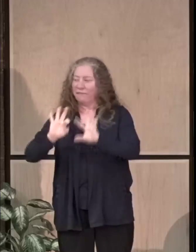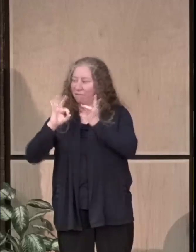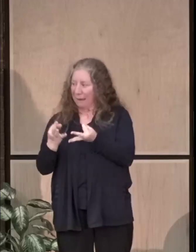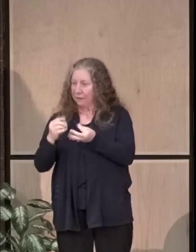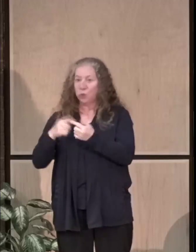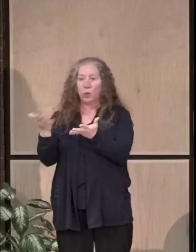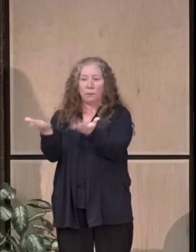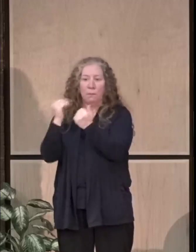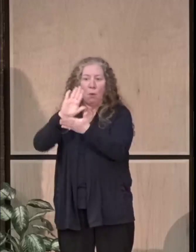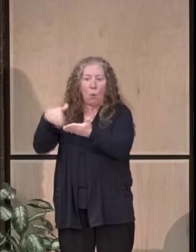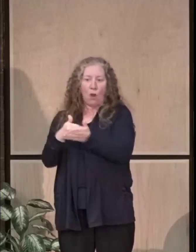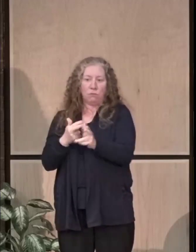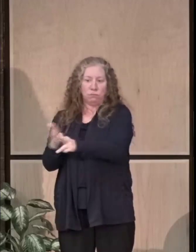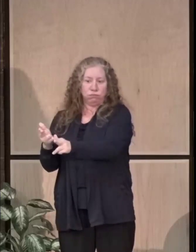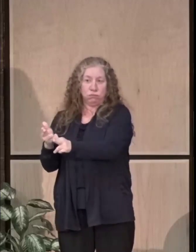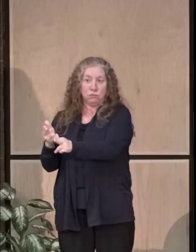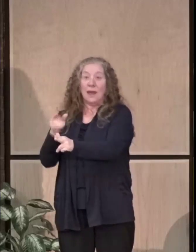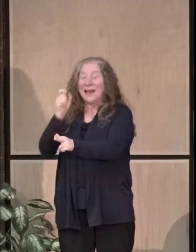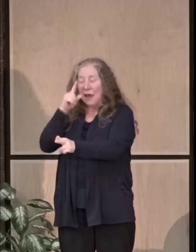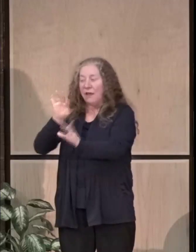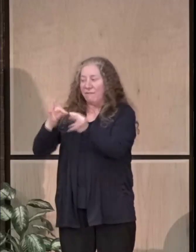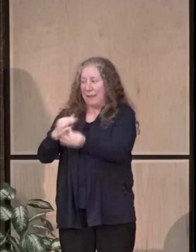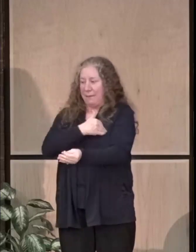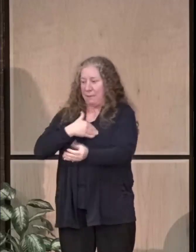from the home by the family.